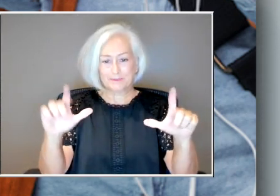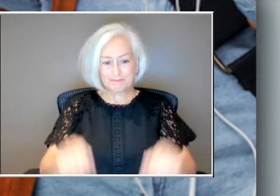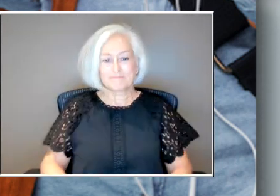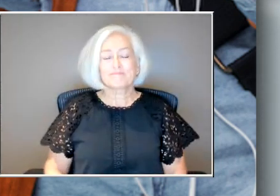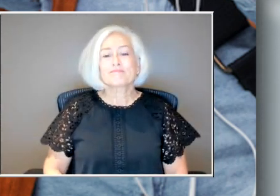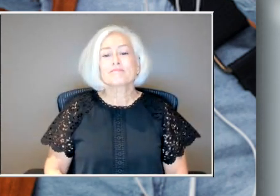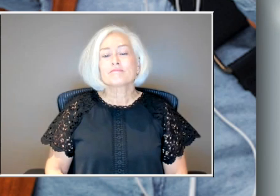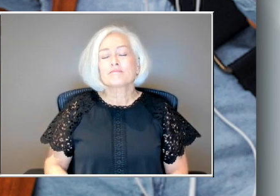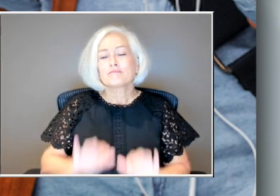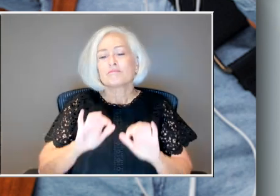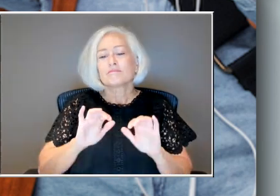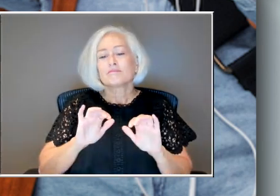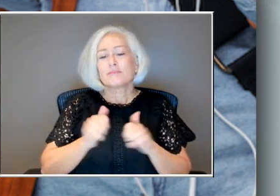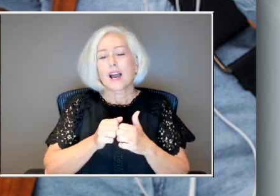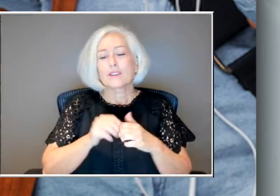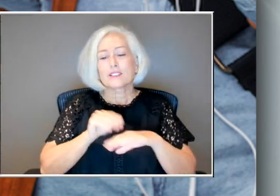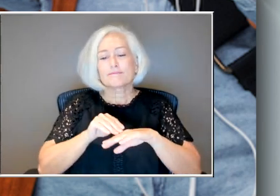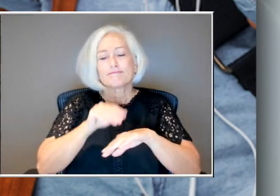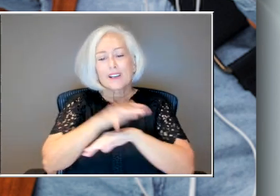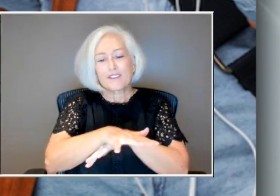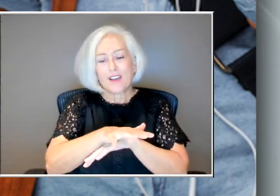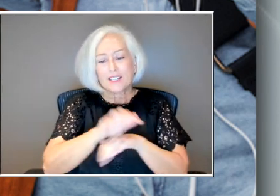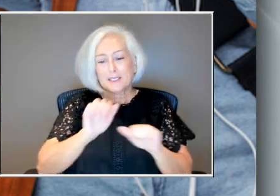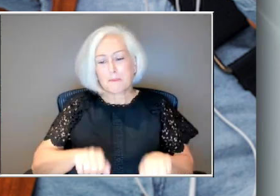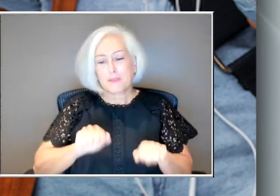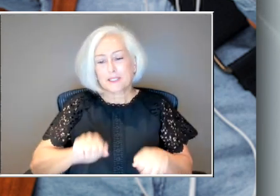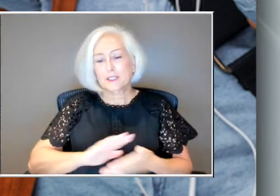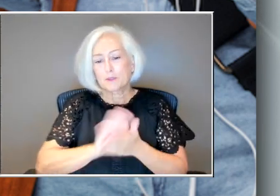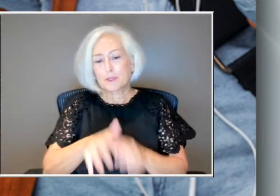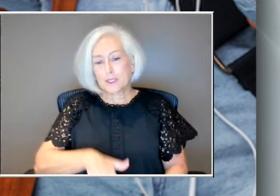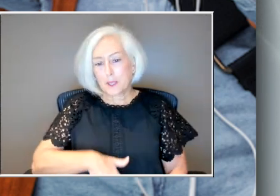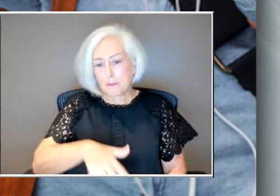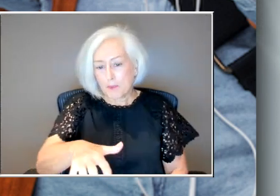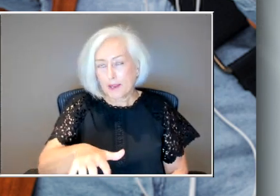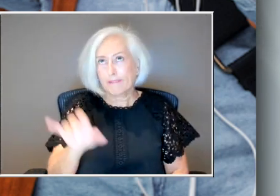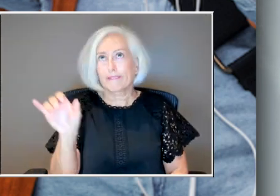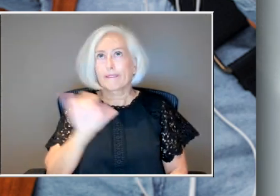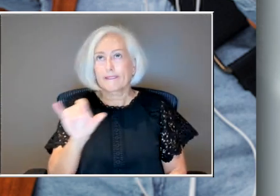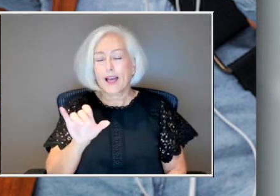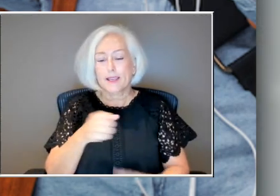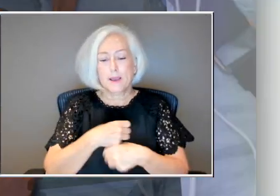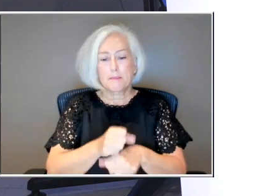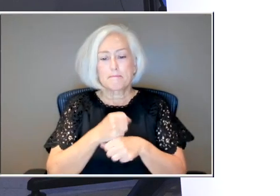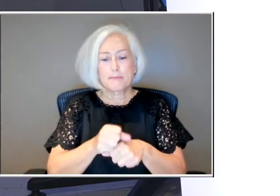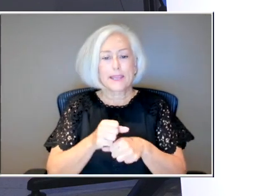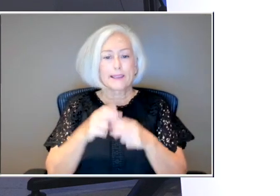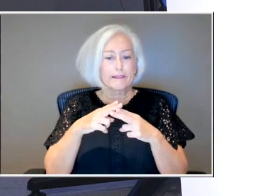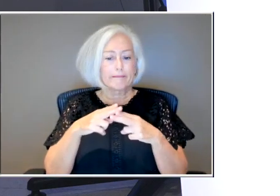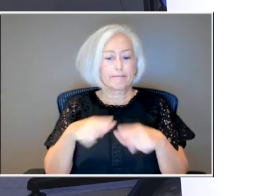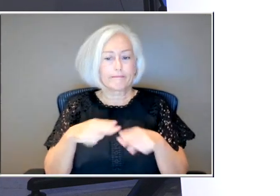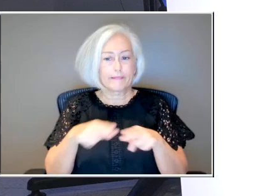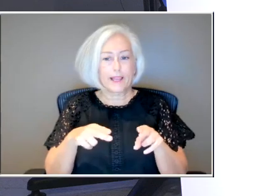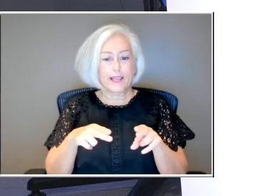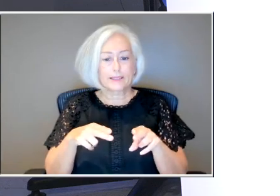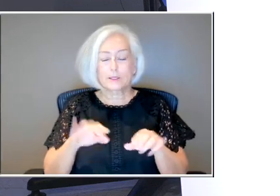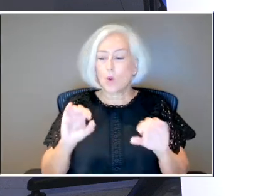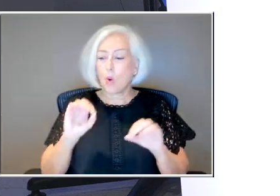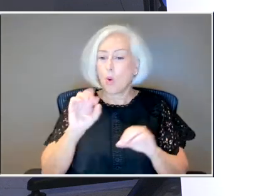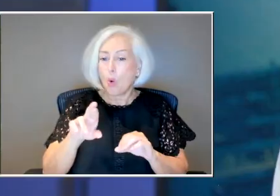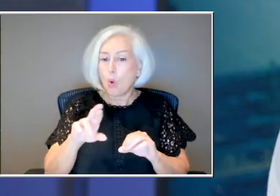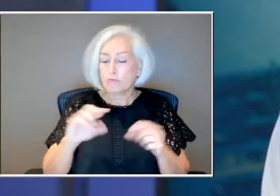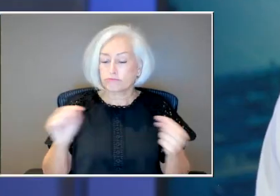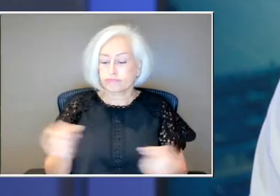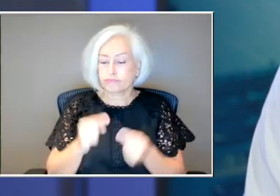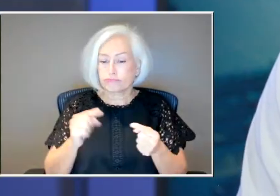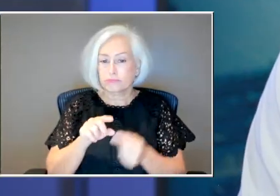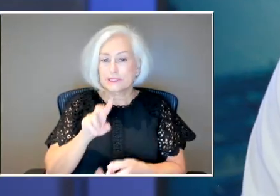affect fertility? Does it affect egg production? Also, another question is it linked to more painful sex? Yeah, great question. So definitely it